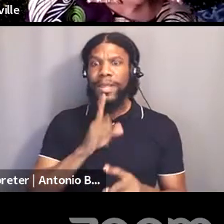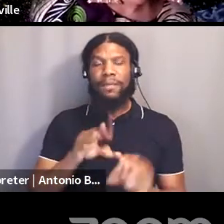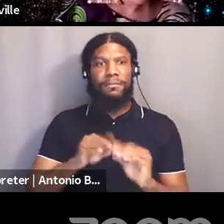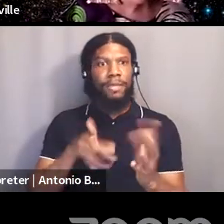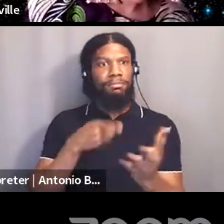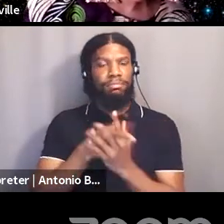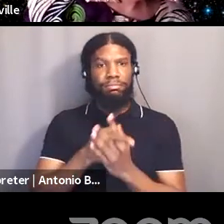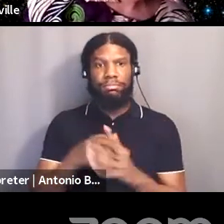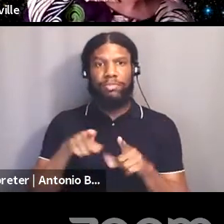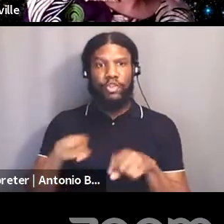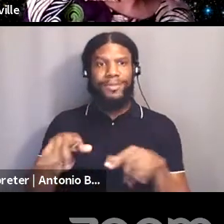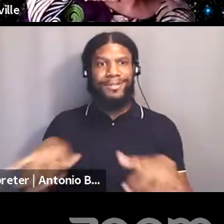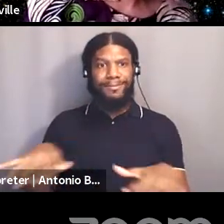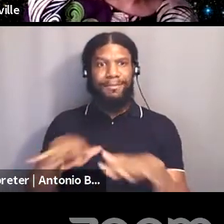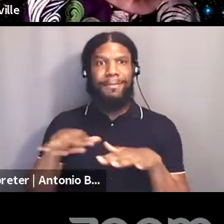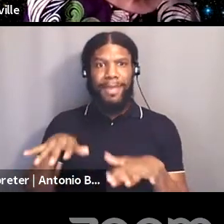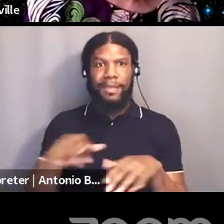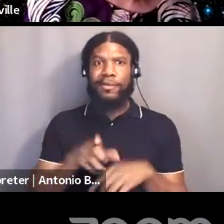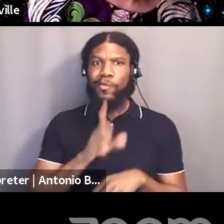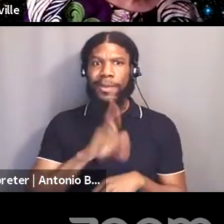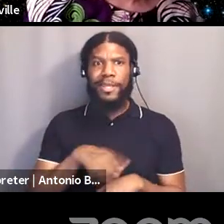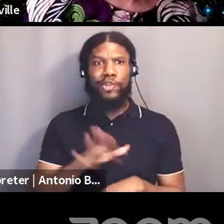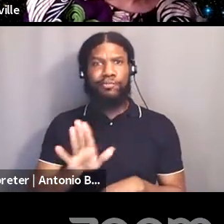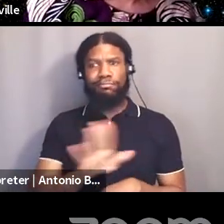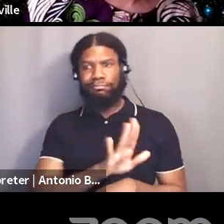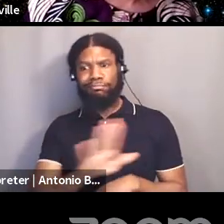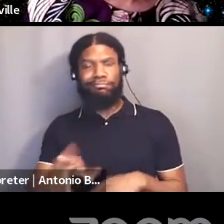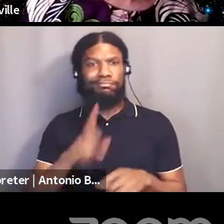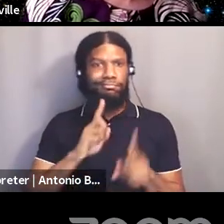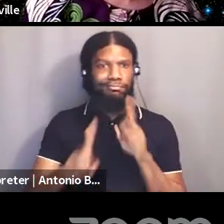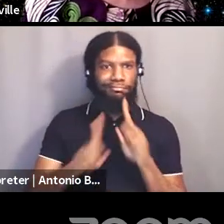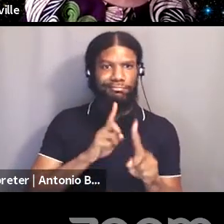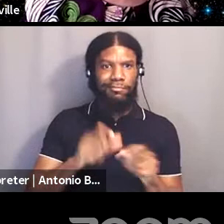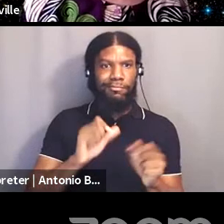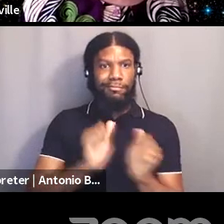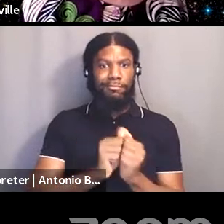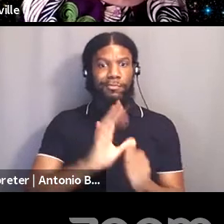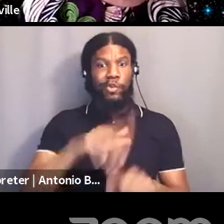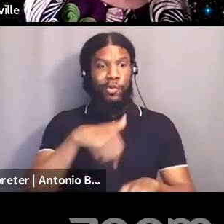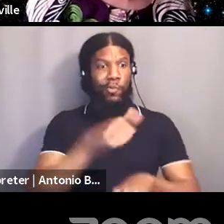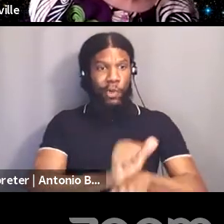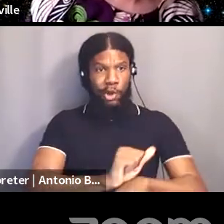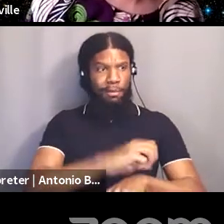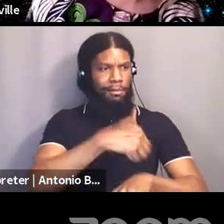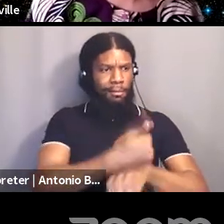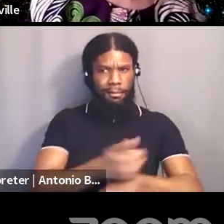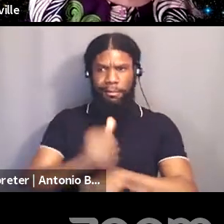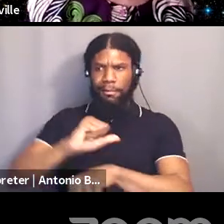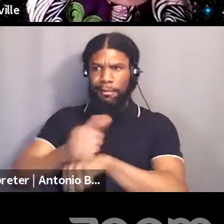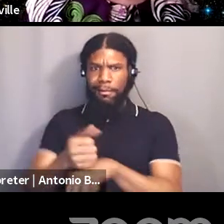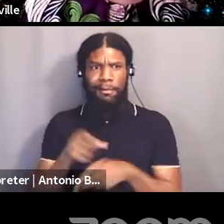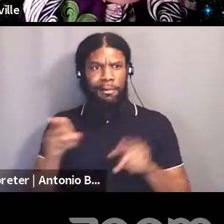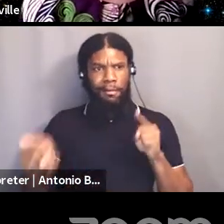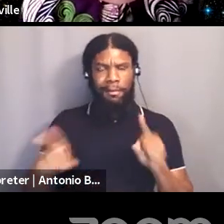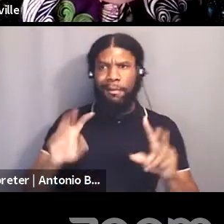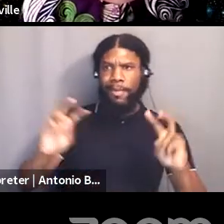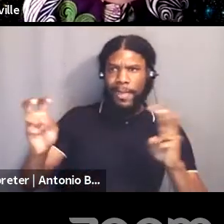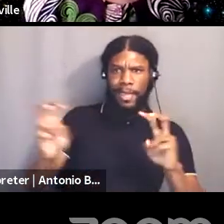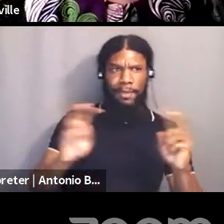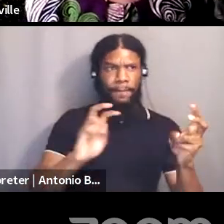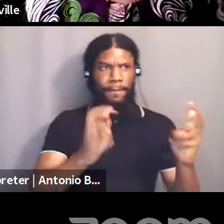conversation between the works of art, the ways in which they are exploring